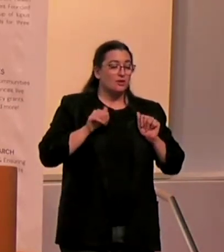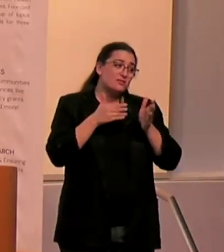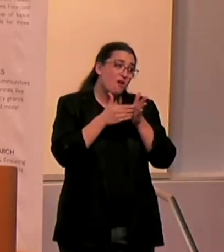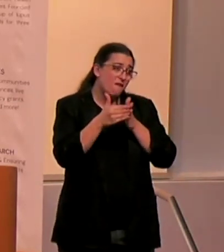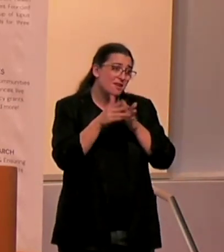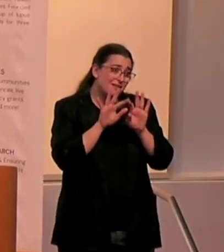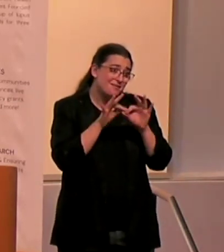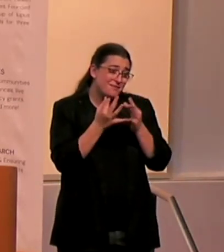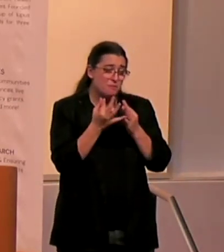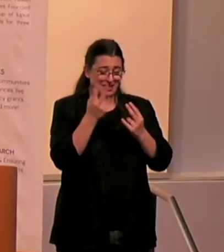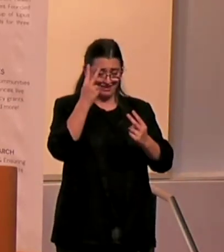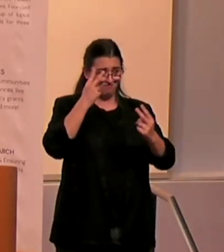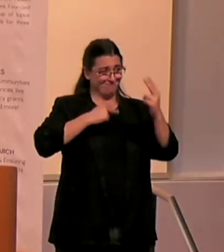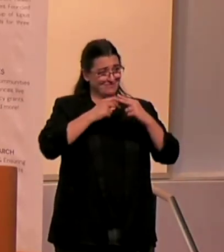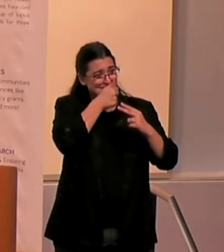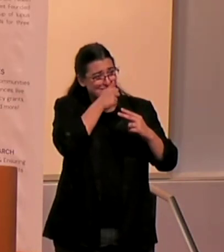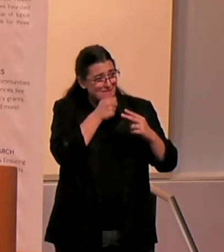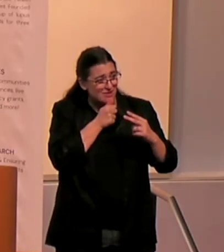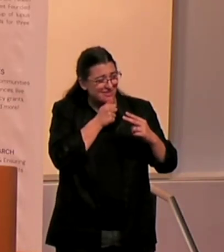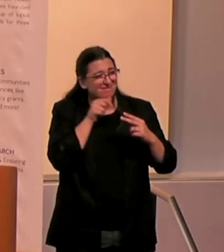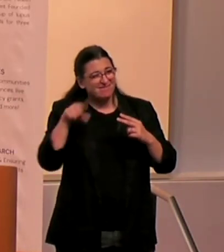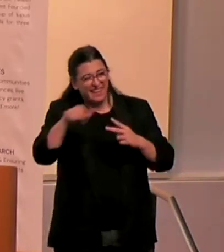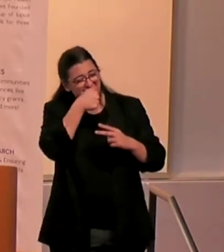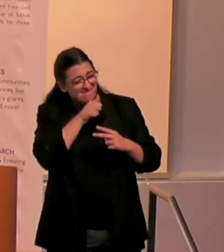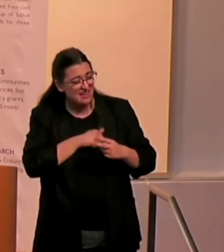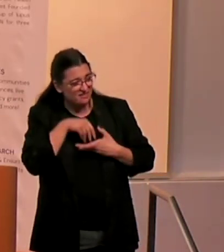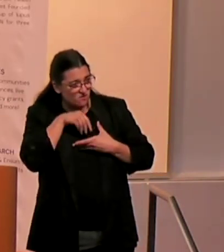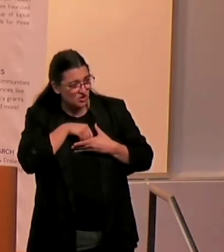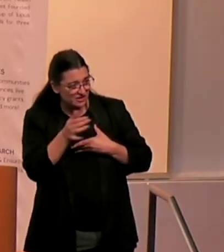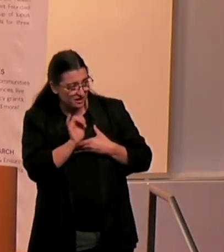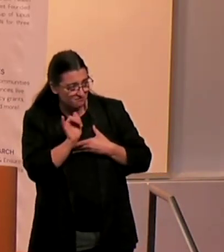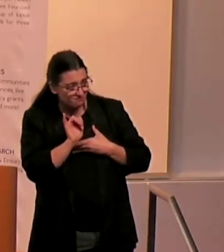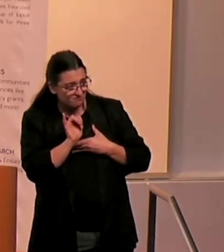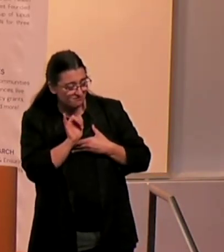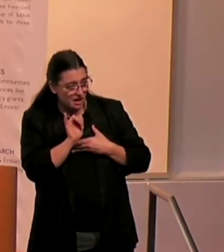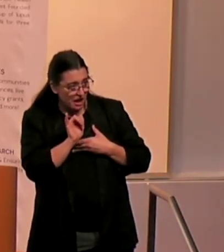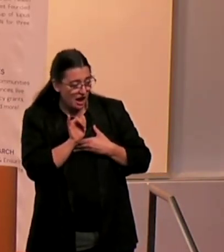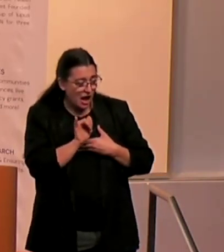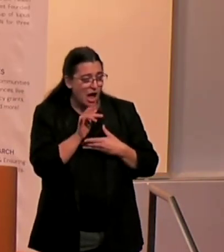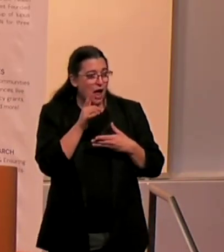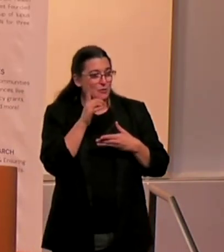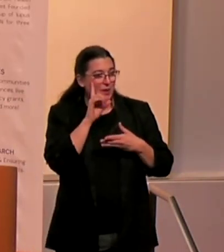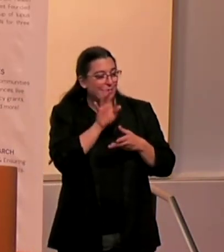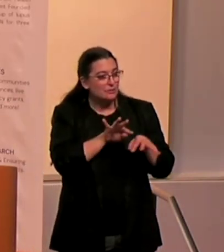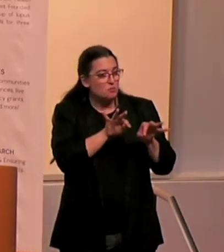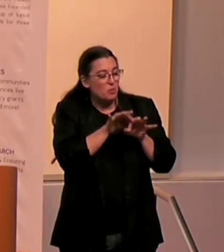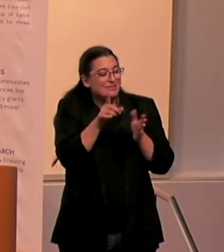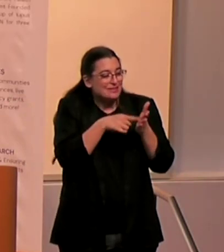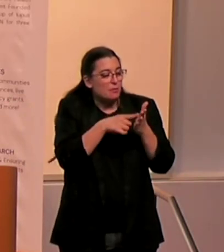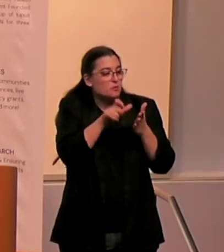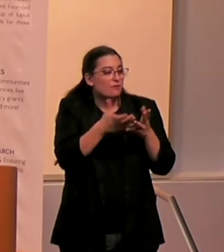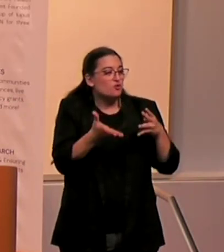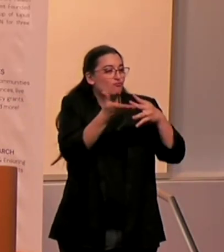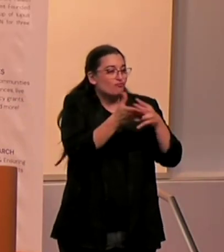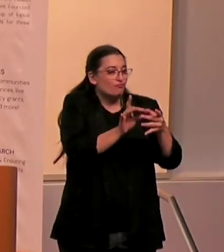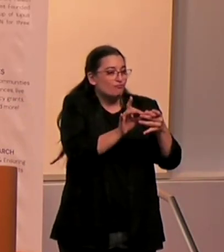they see us suffering. And if we need that space for a little bit, I think it's a great thing to do for